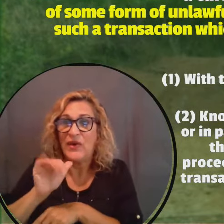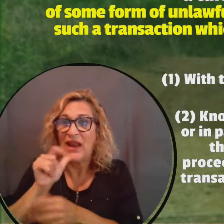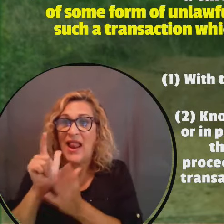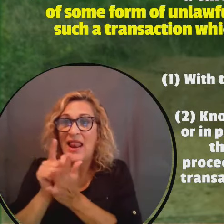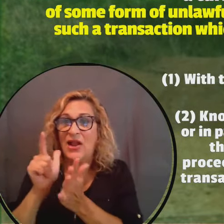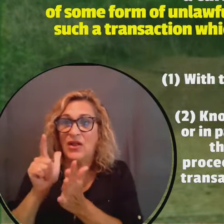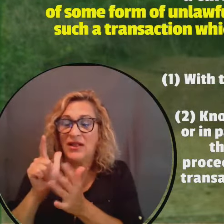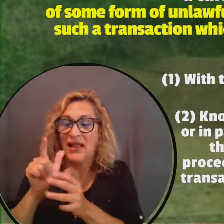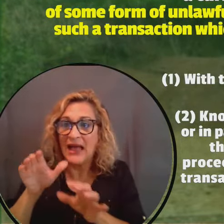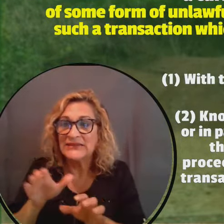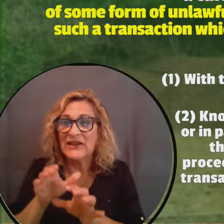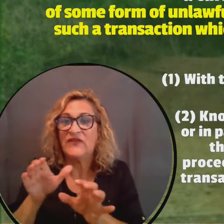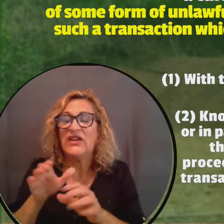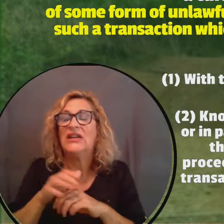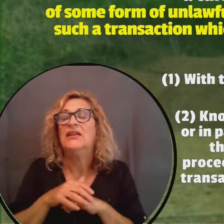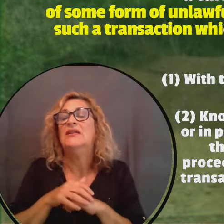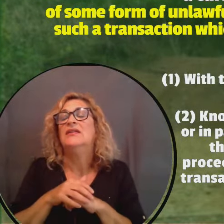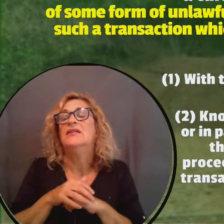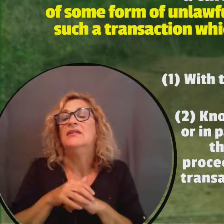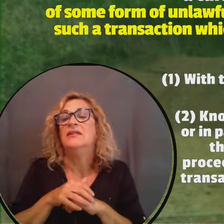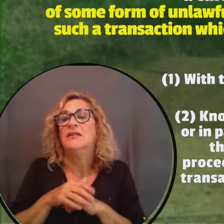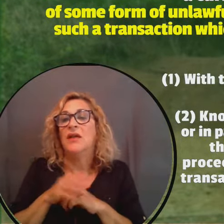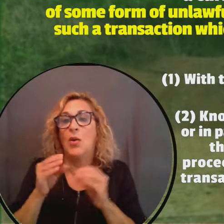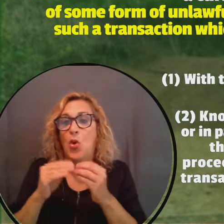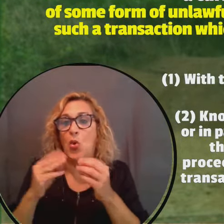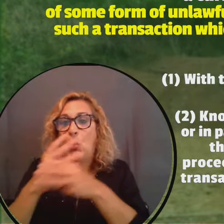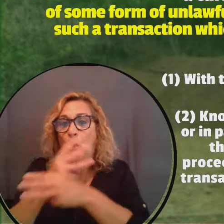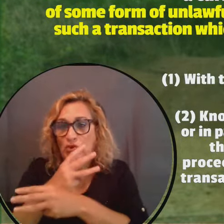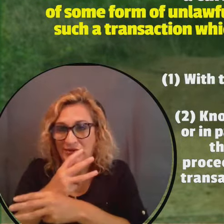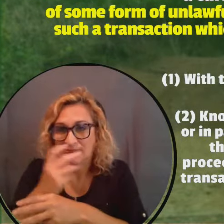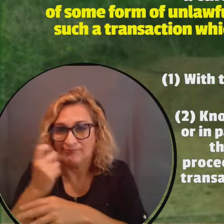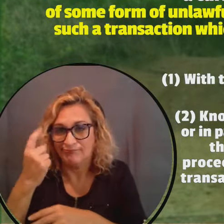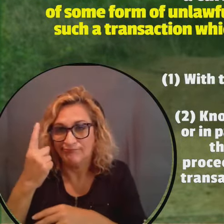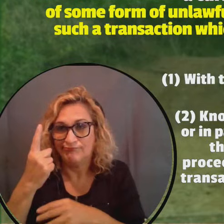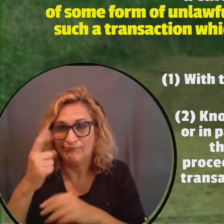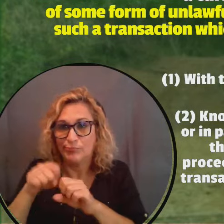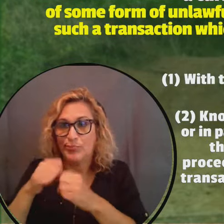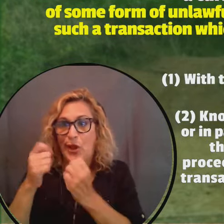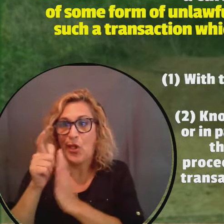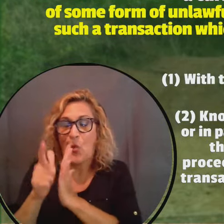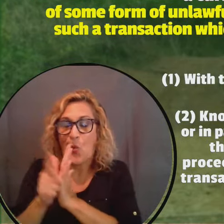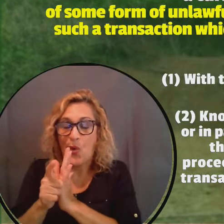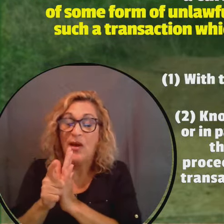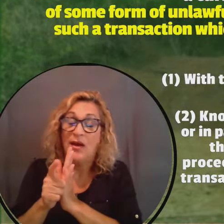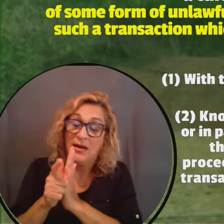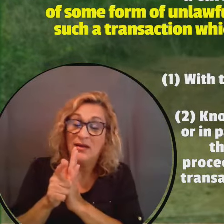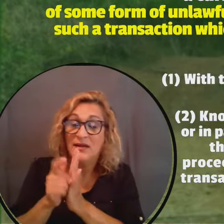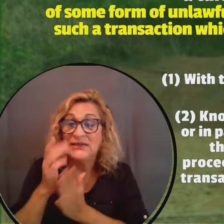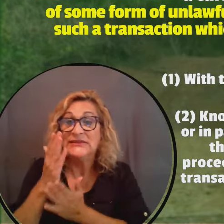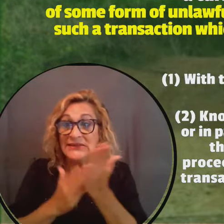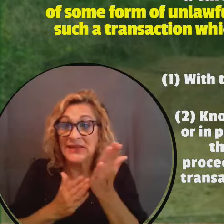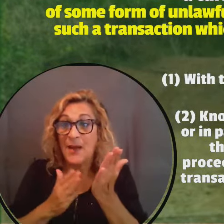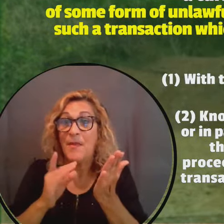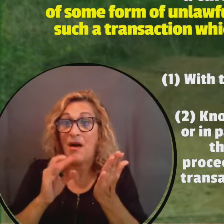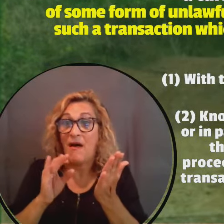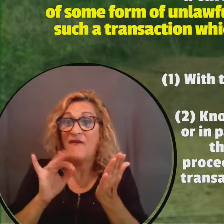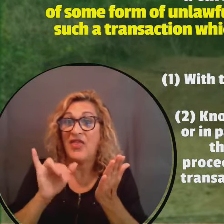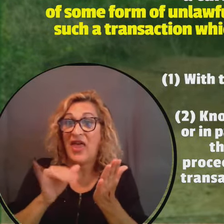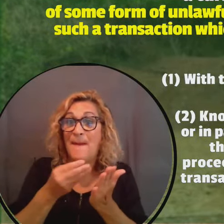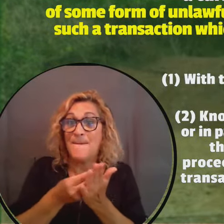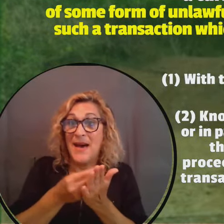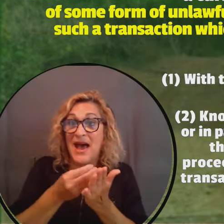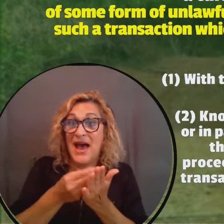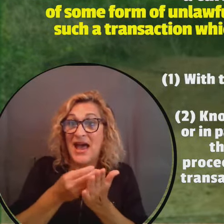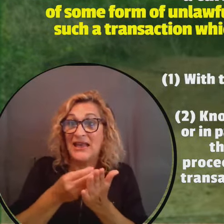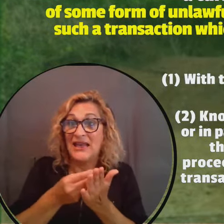to further the illegal activity. Of course, the money laundering charge requires some illegal act to have occurred. I